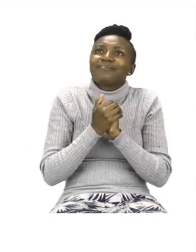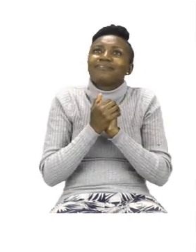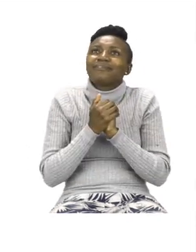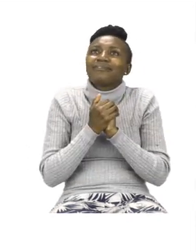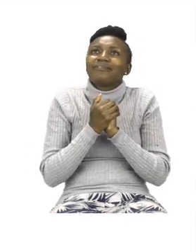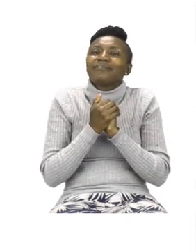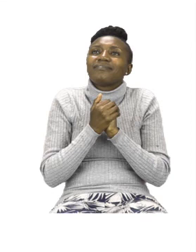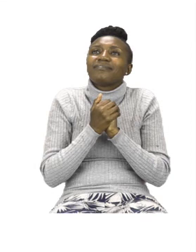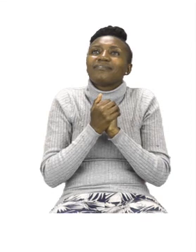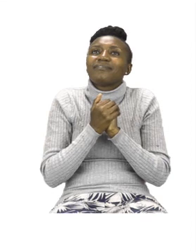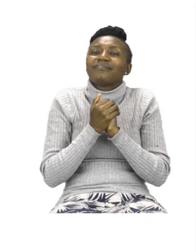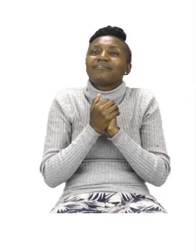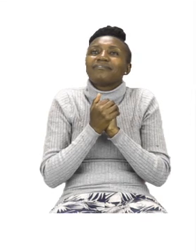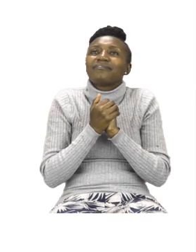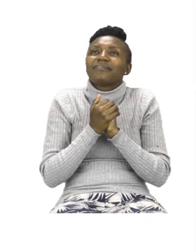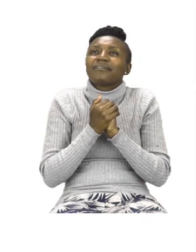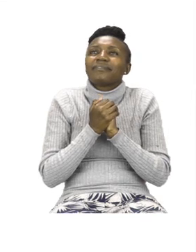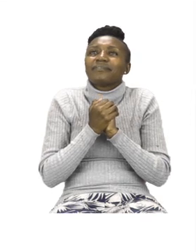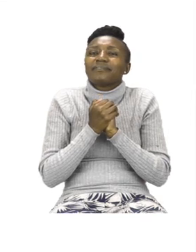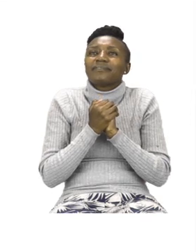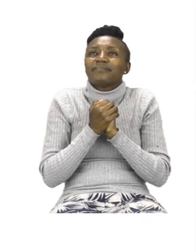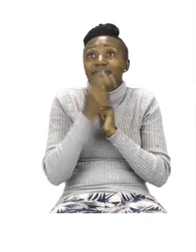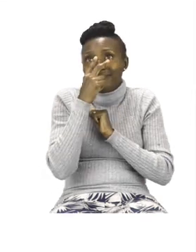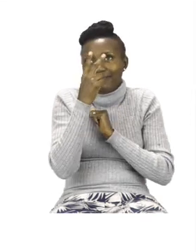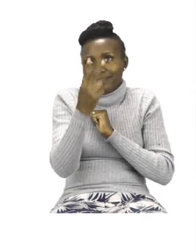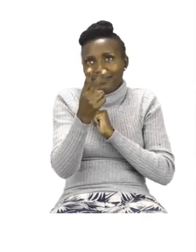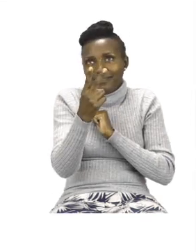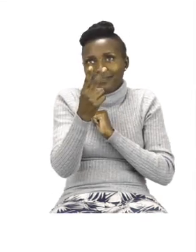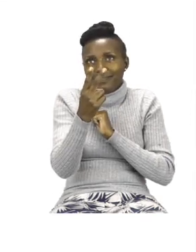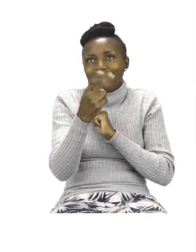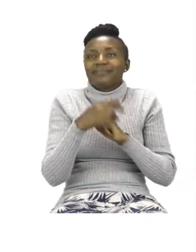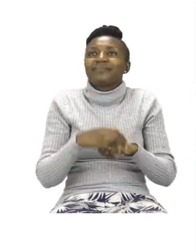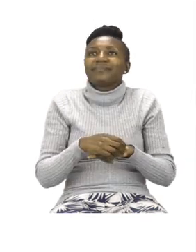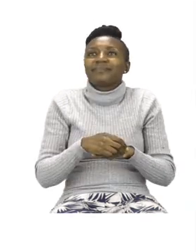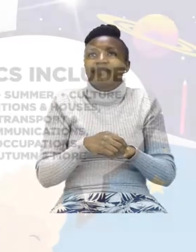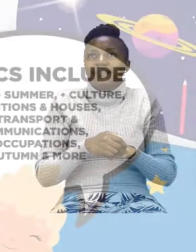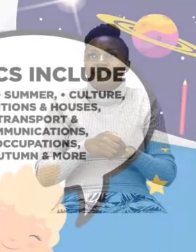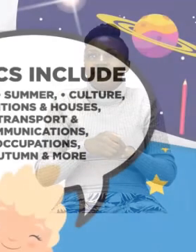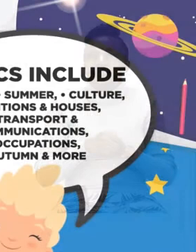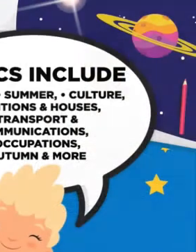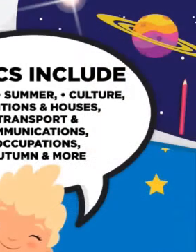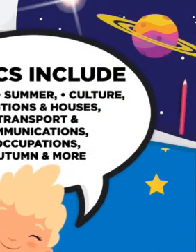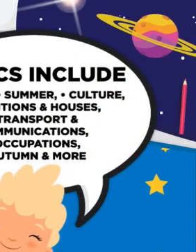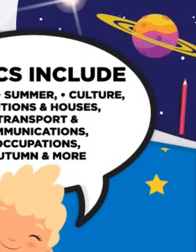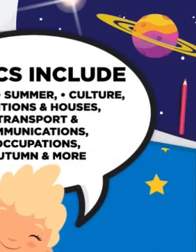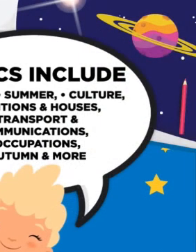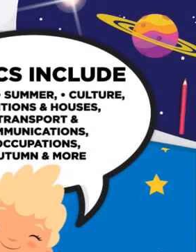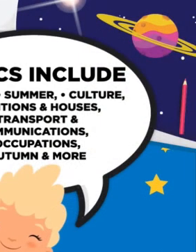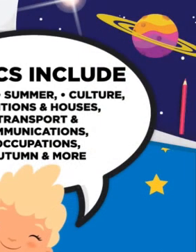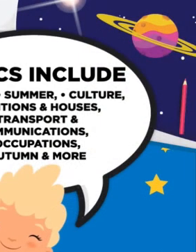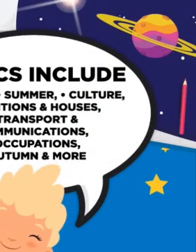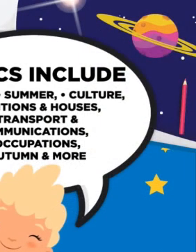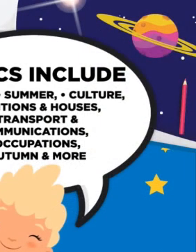any of the objects. I'll see you soon after the advert break. Do you have children in